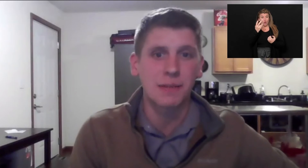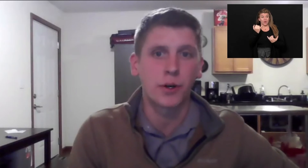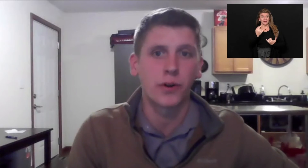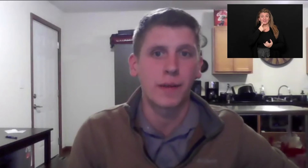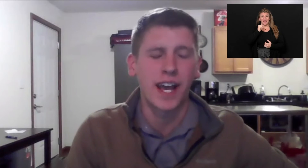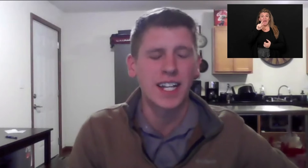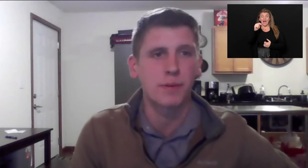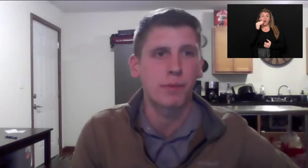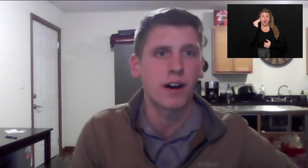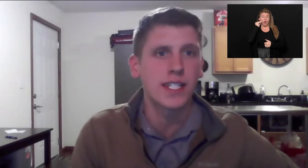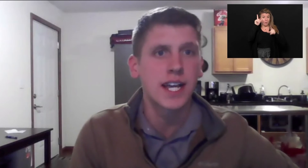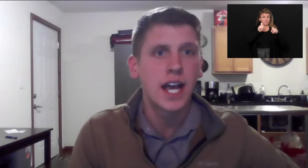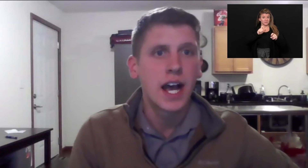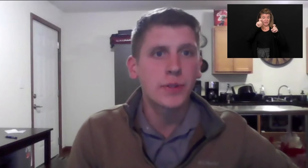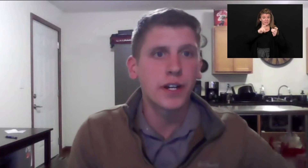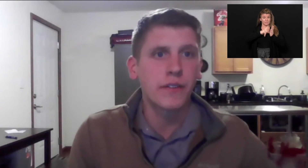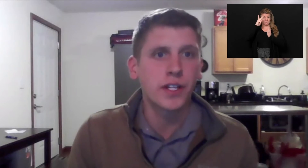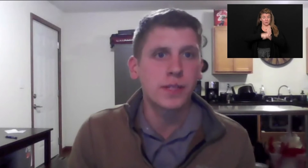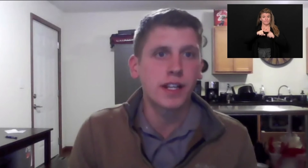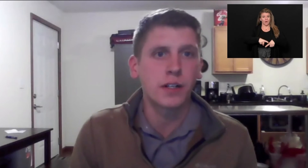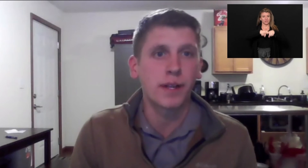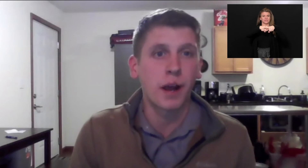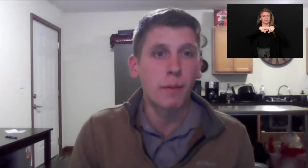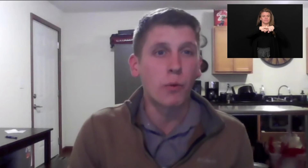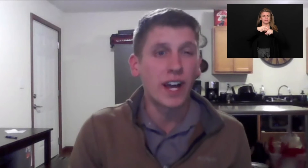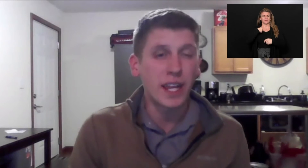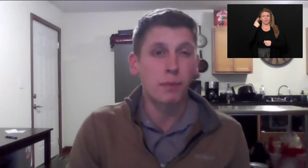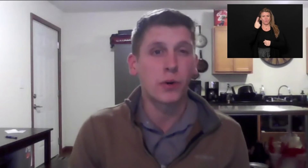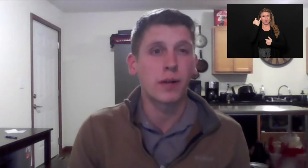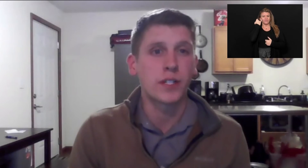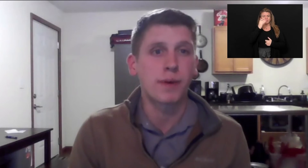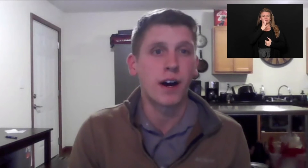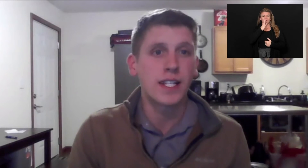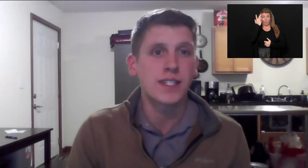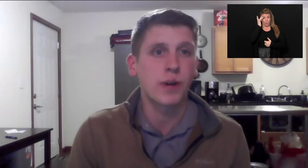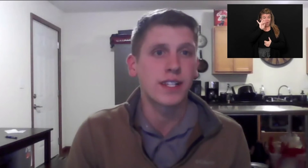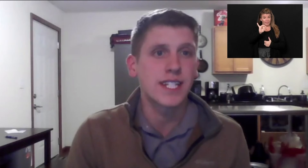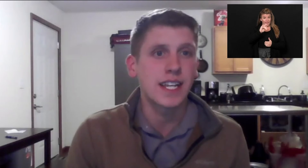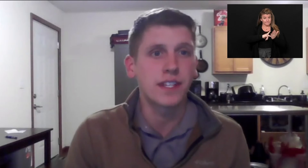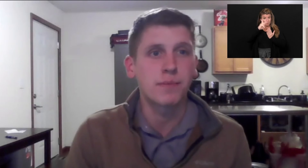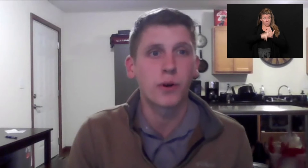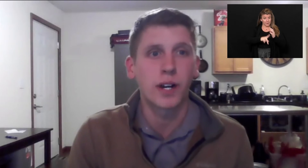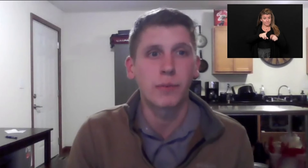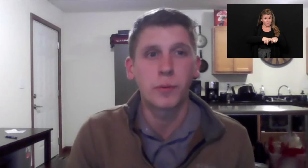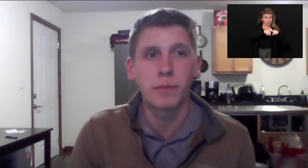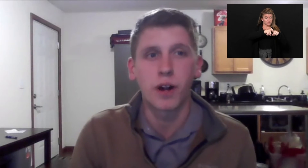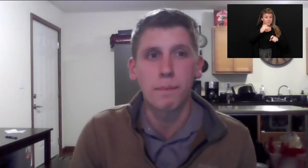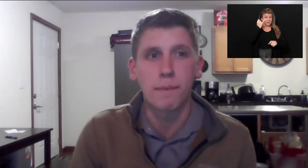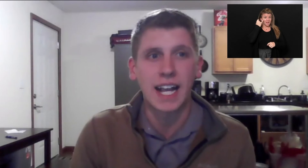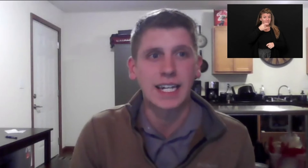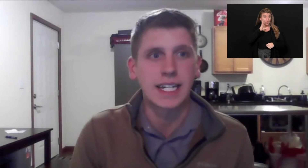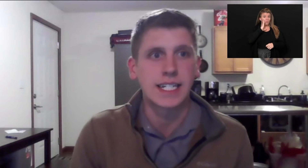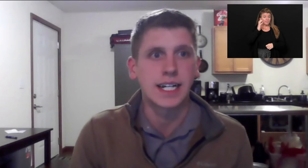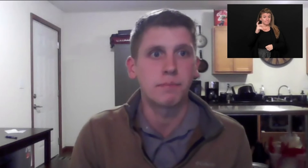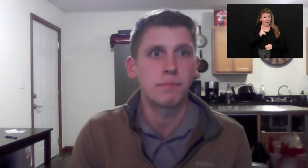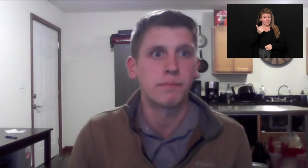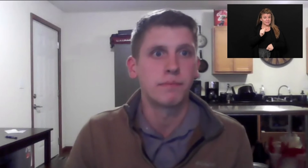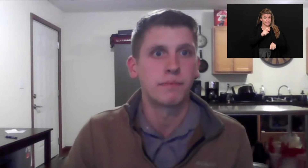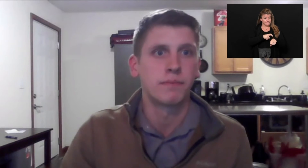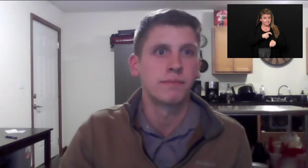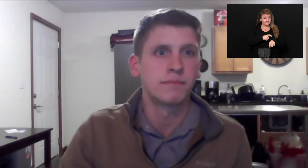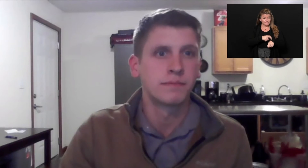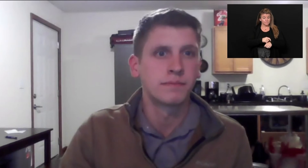at-home testing program has been paused. I was wondering if you could speak a little bit about why that program was paused, as well as if this program will be brought back at any